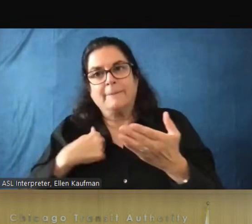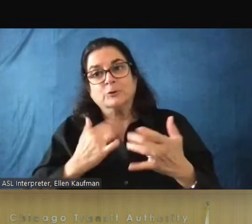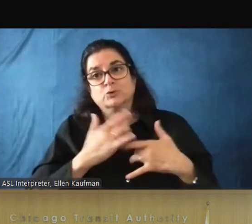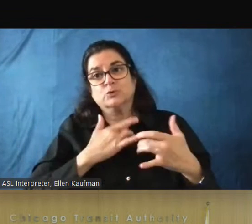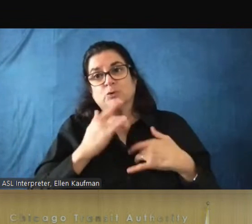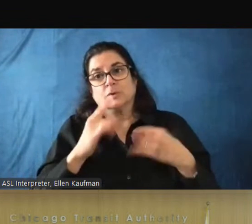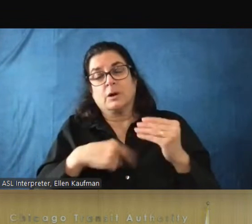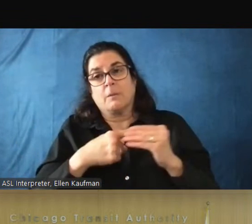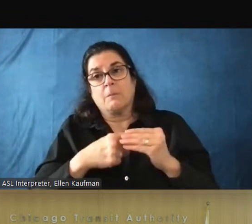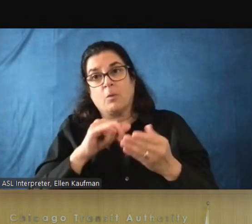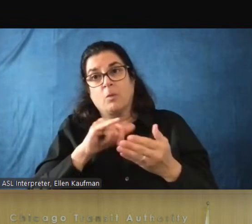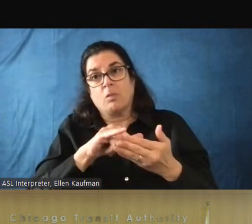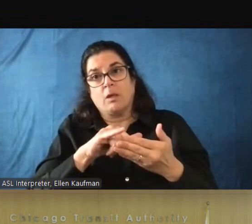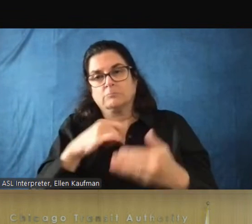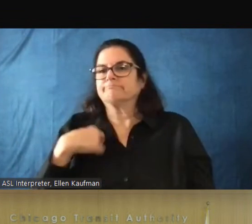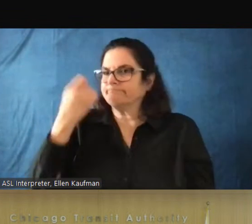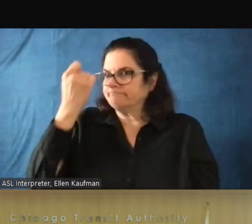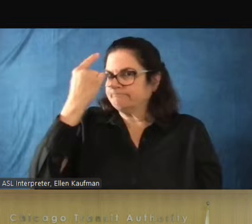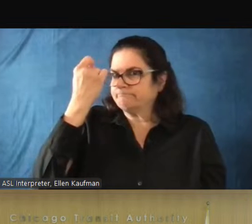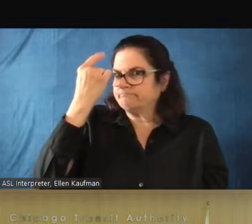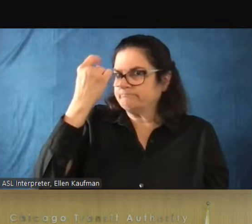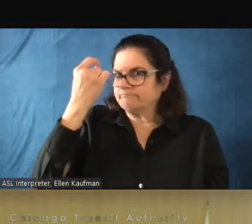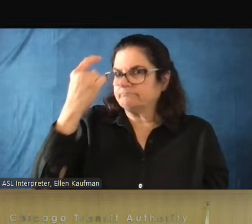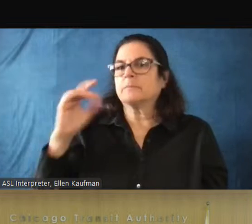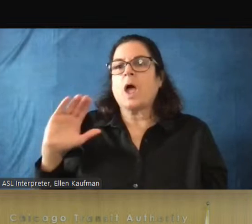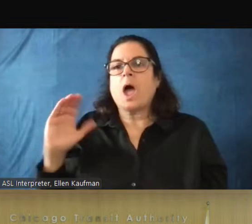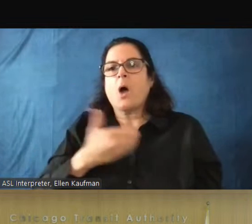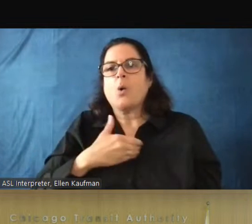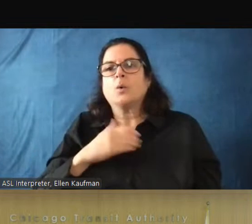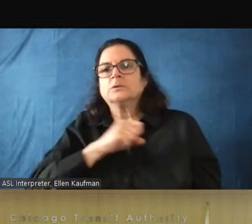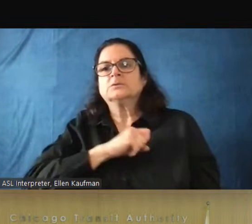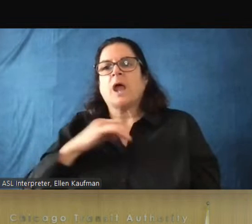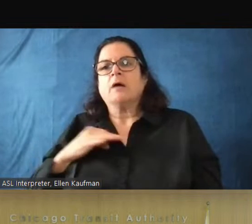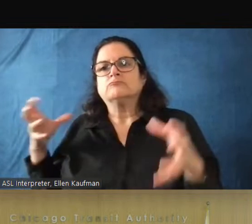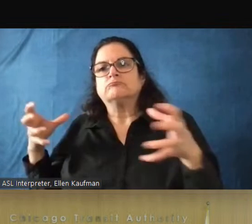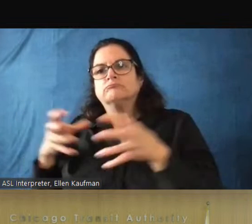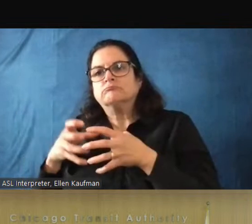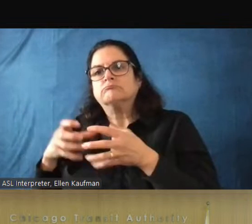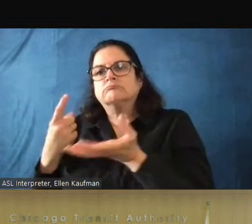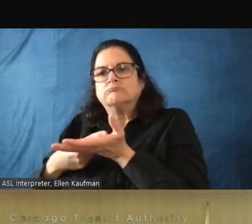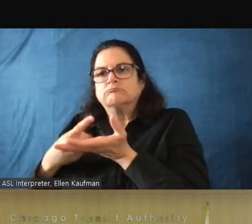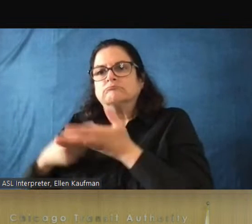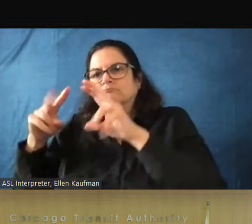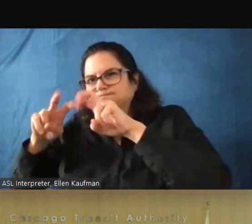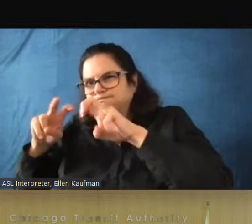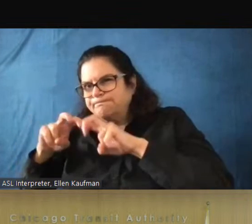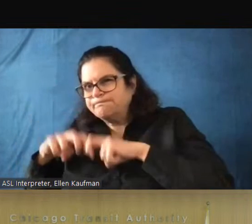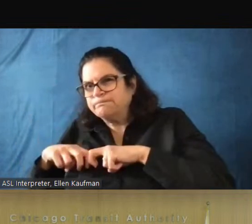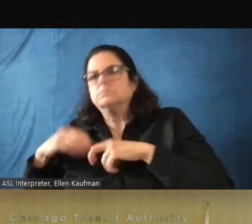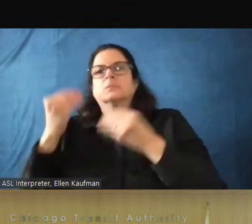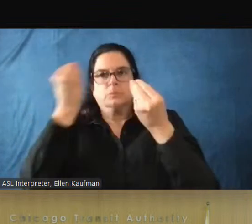Understood, and I'm happy to get our staff together and give you some analysis on that issue.